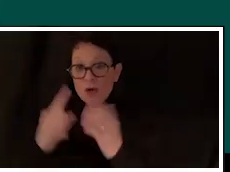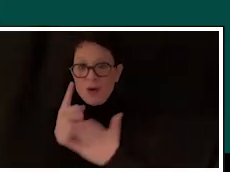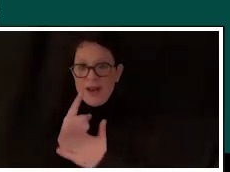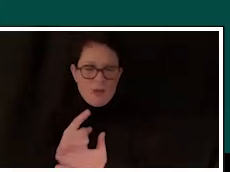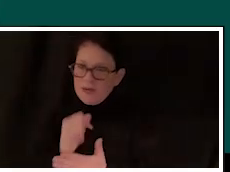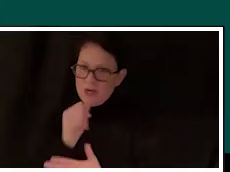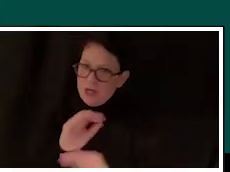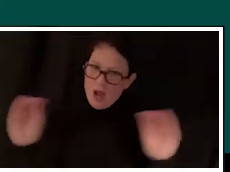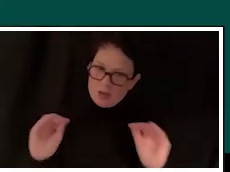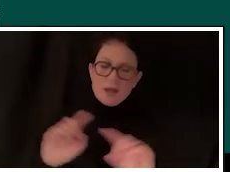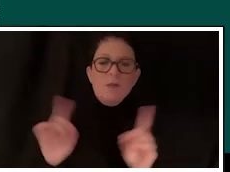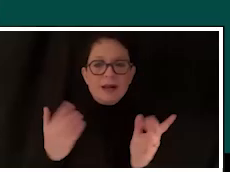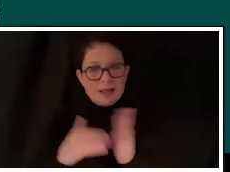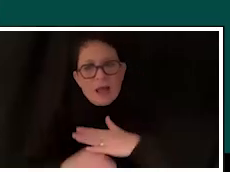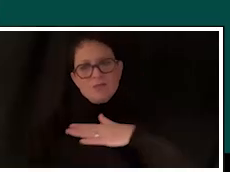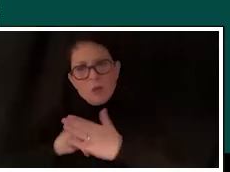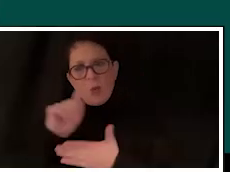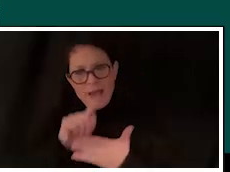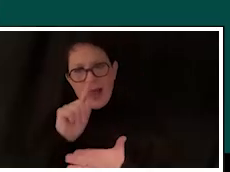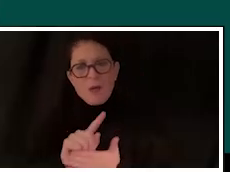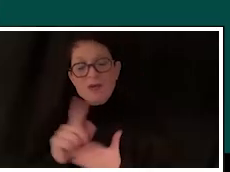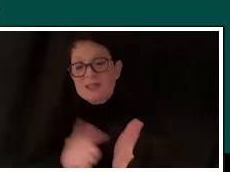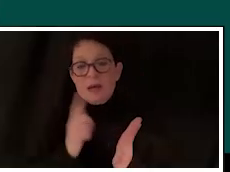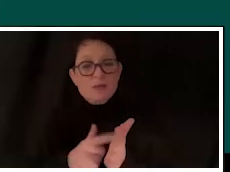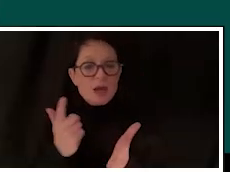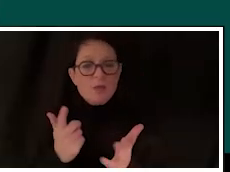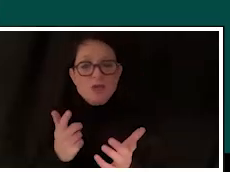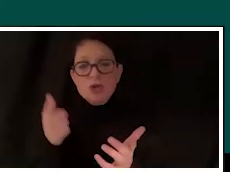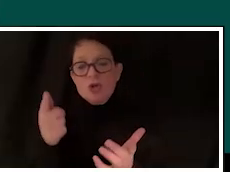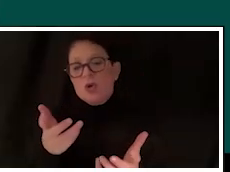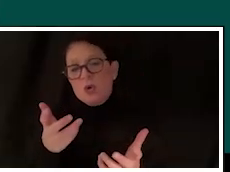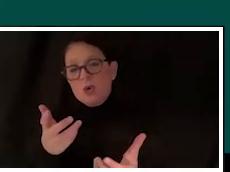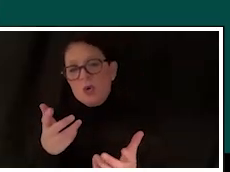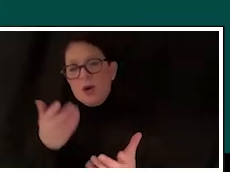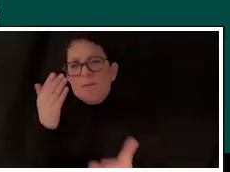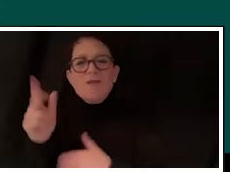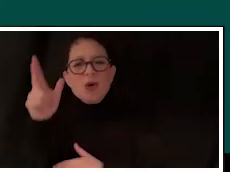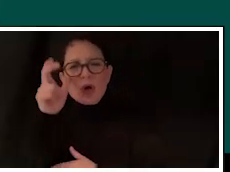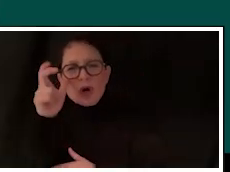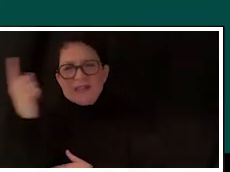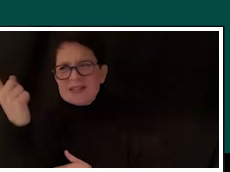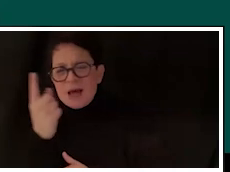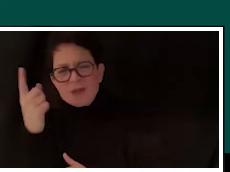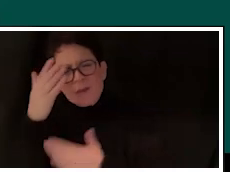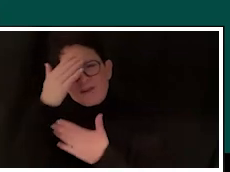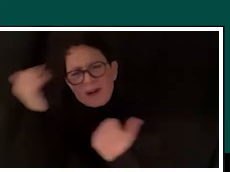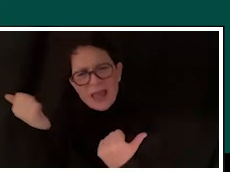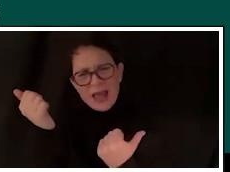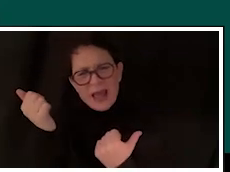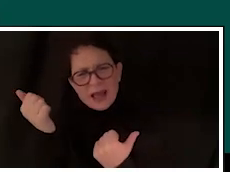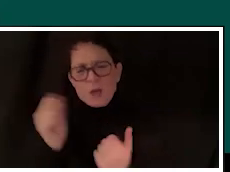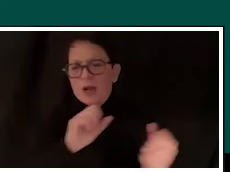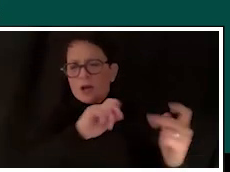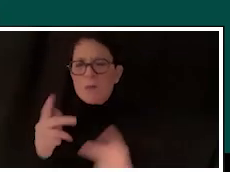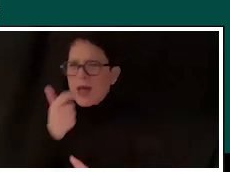hour. And sometimes you just you may have heard some information, but you forgot it and you want to